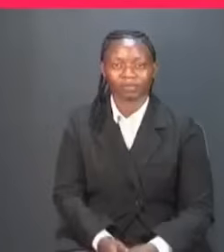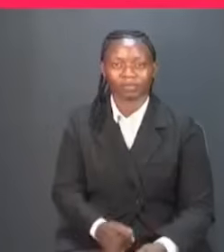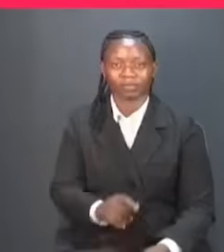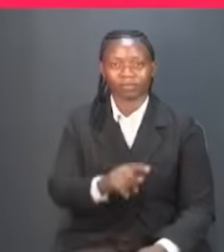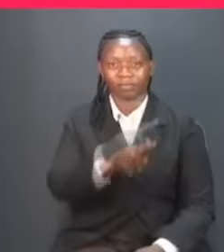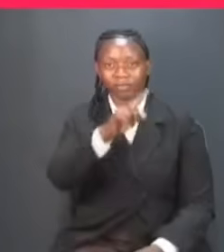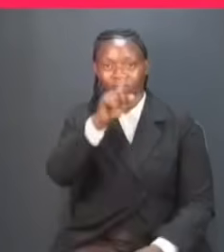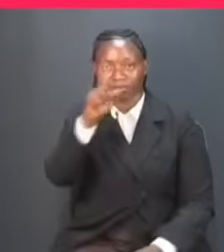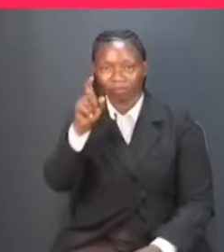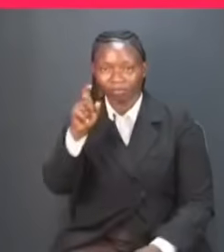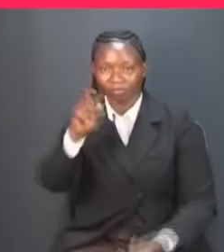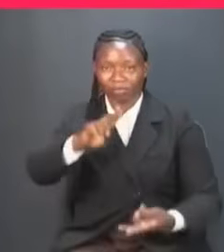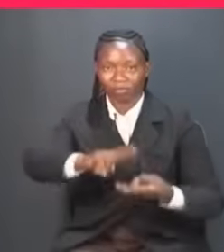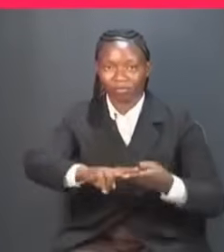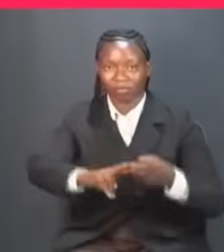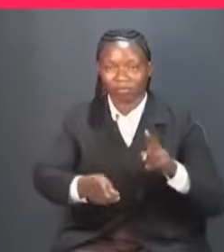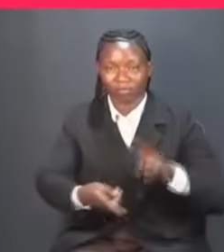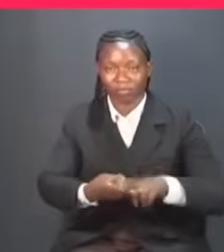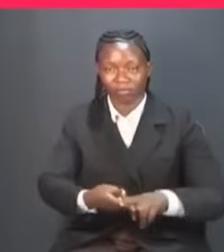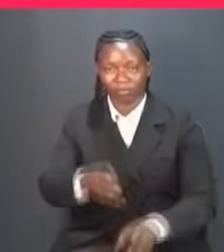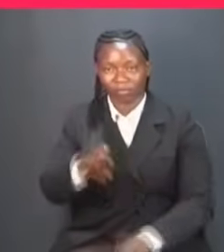question number